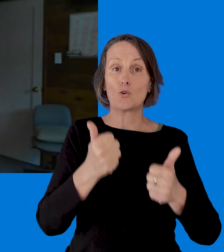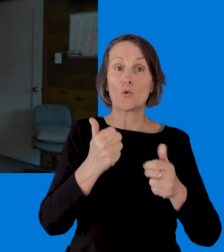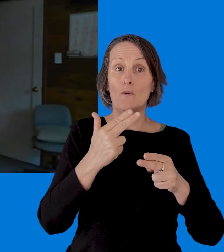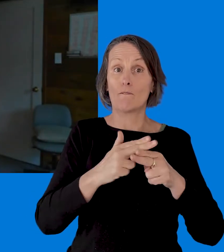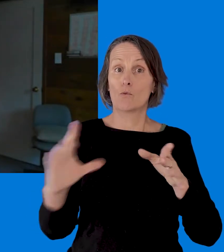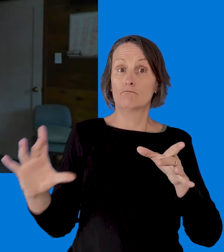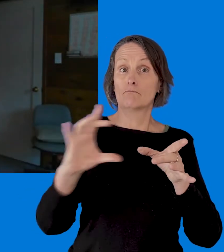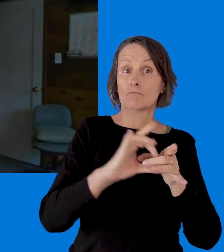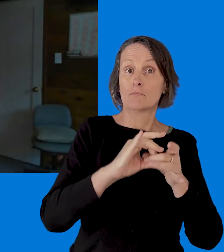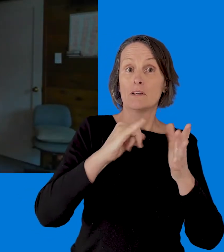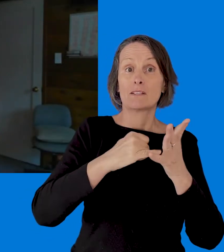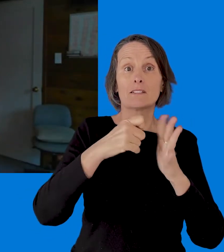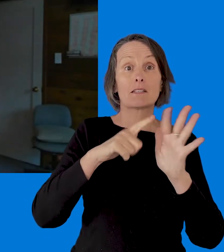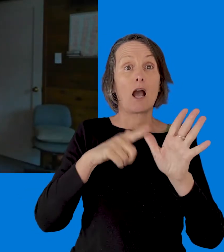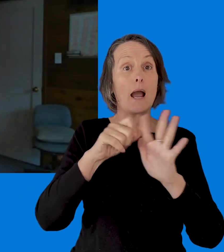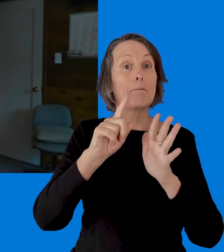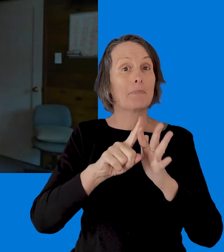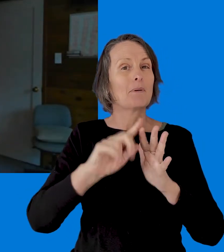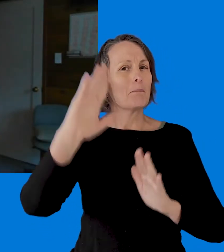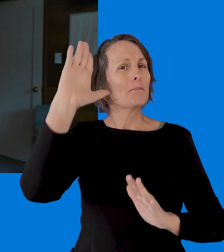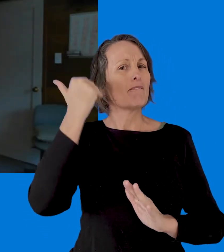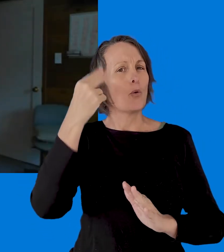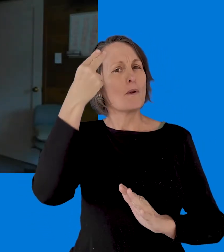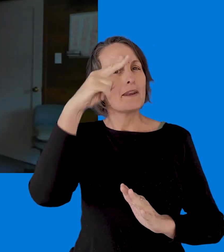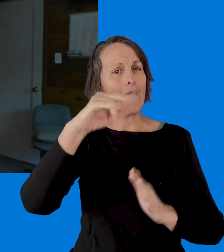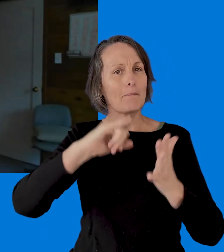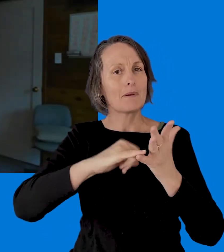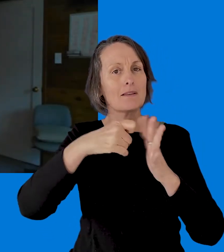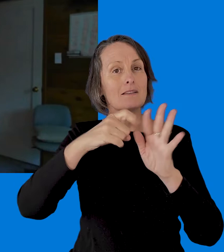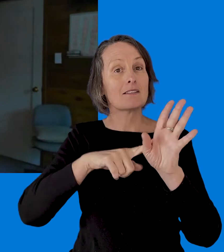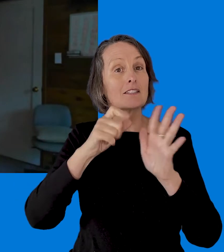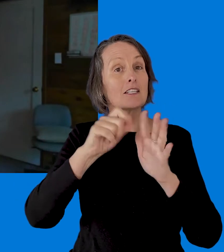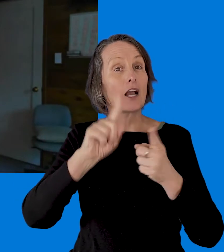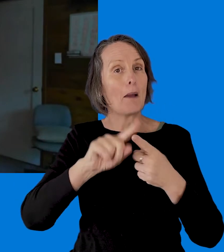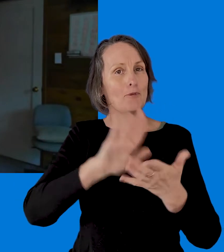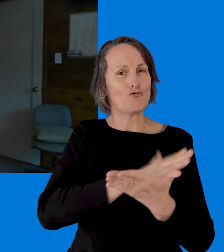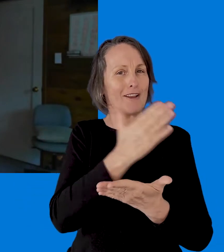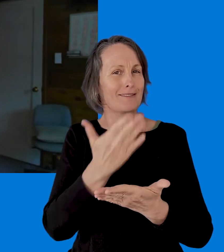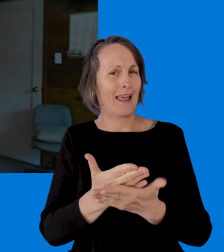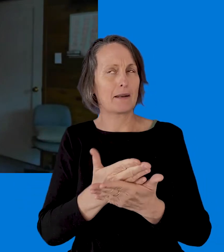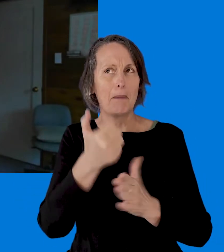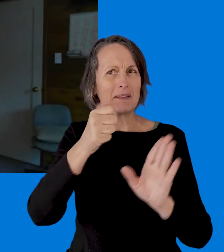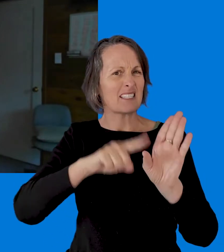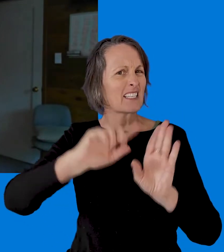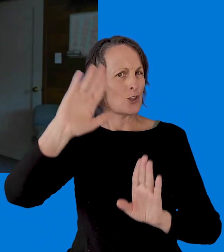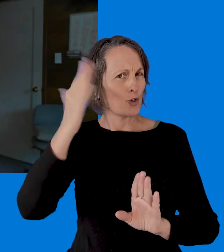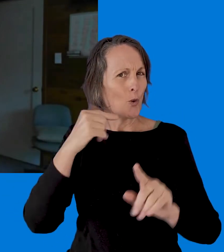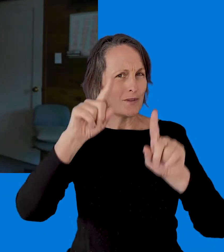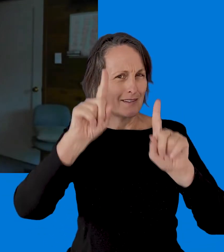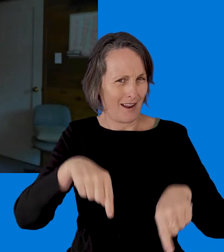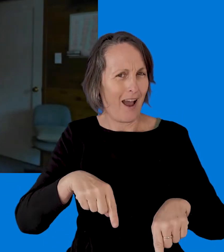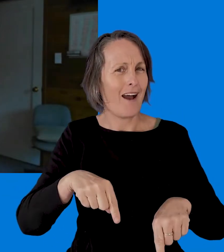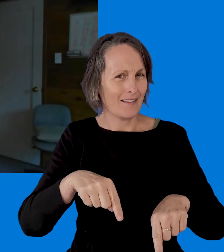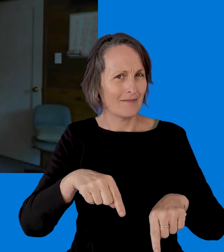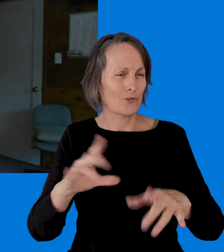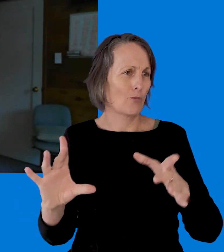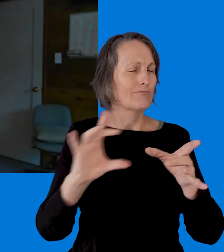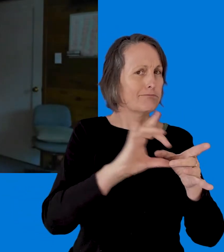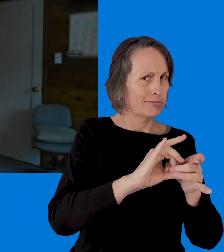for integration into Skype initially. So we called it Skype Translator. That came out just about 6 years